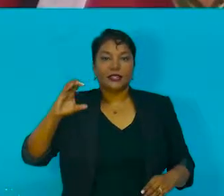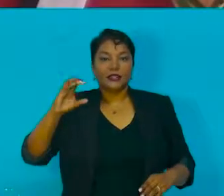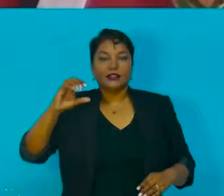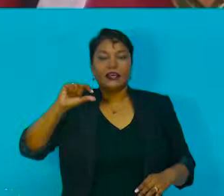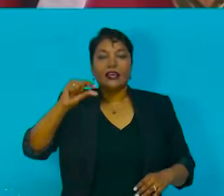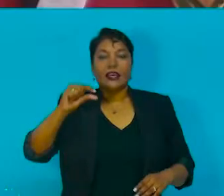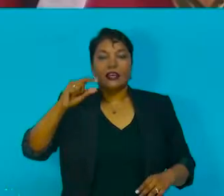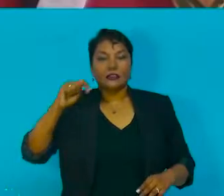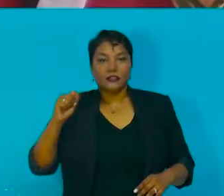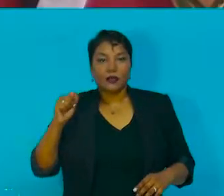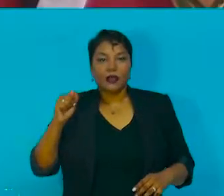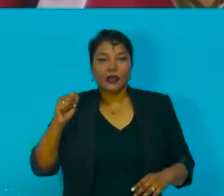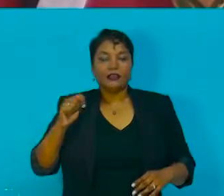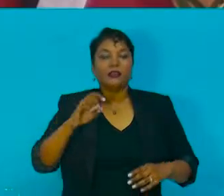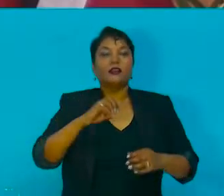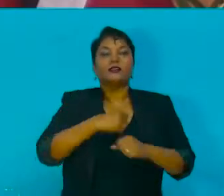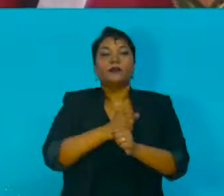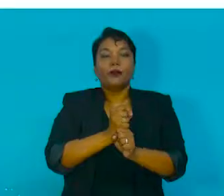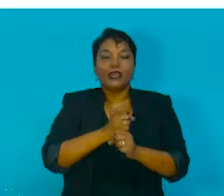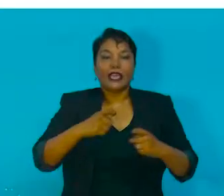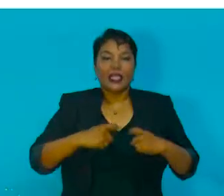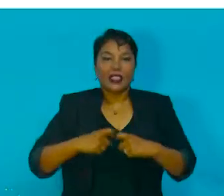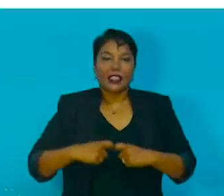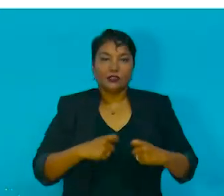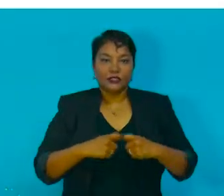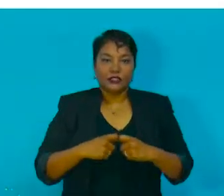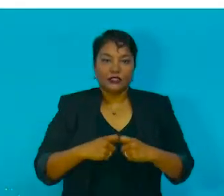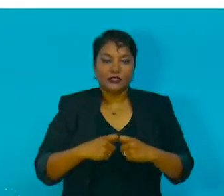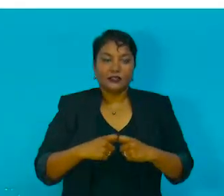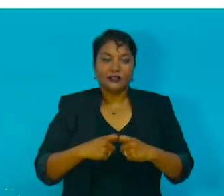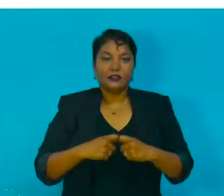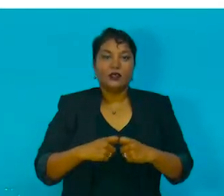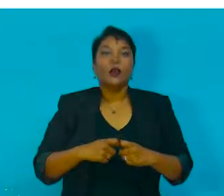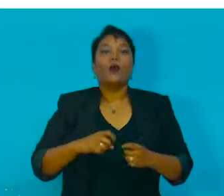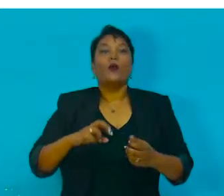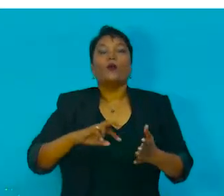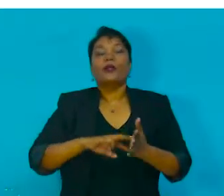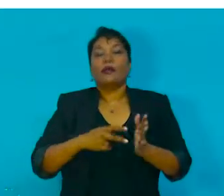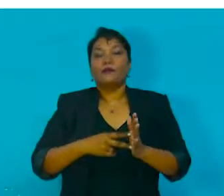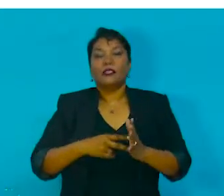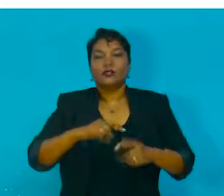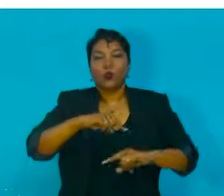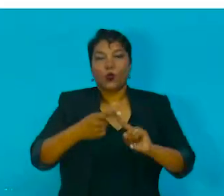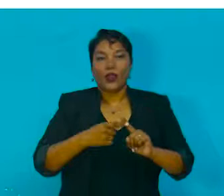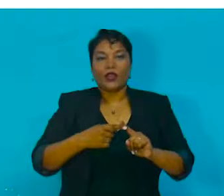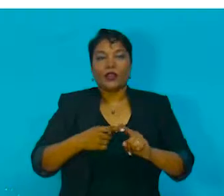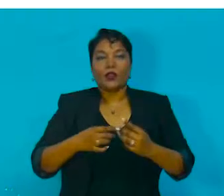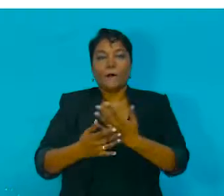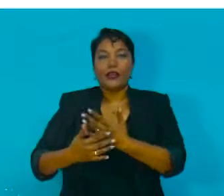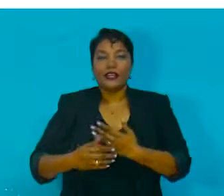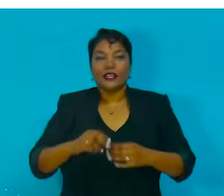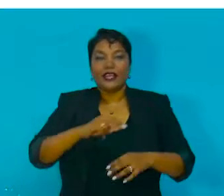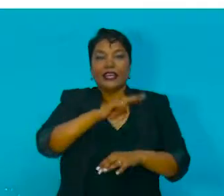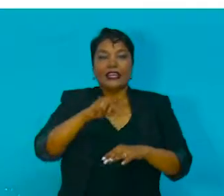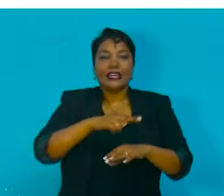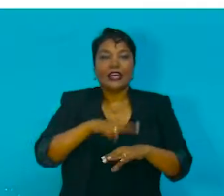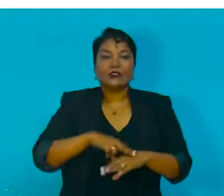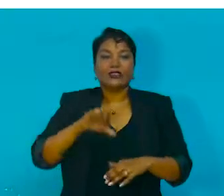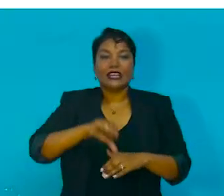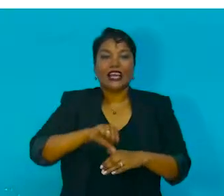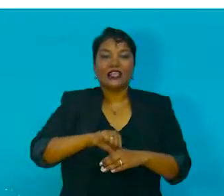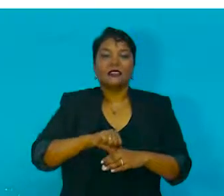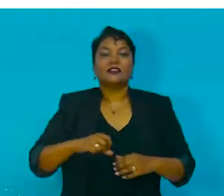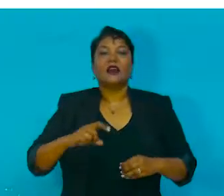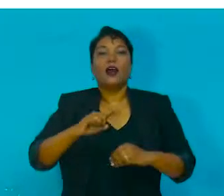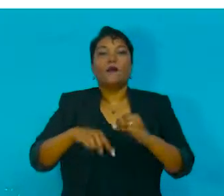when you do that to produce electricity, if you don't have a single cycle power station, about 70 to 75% of the energy content